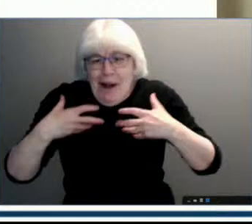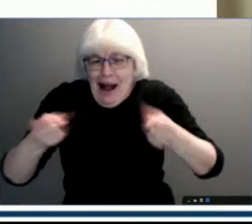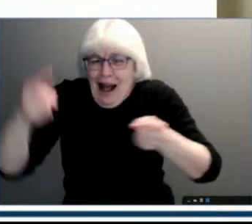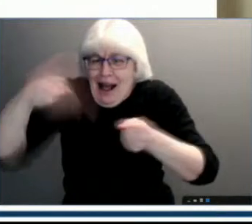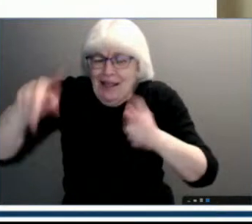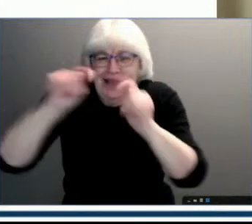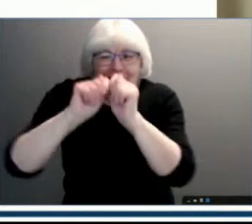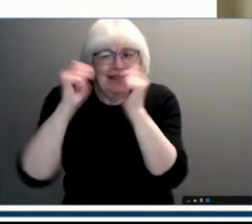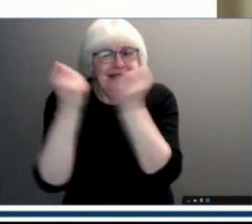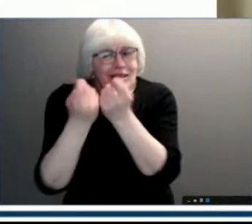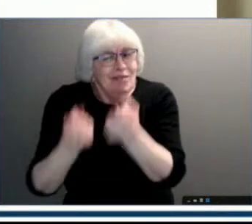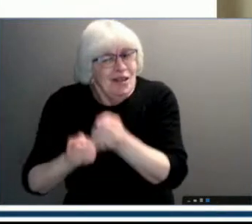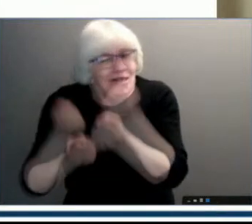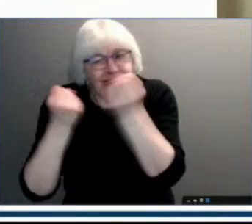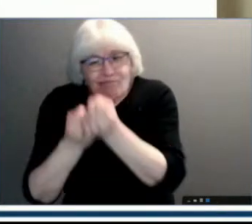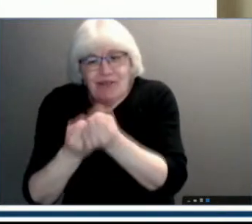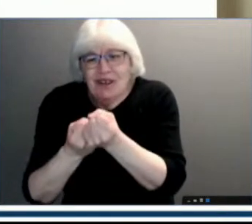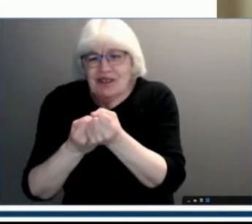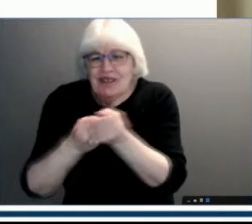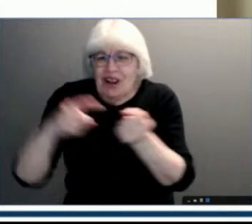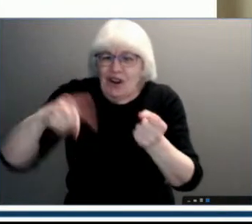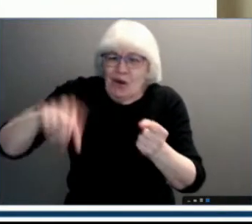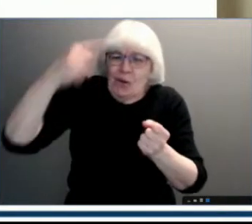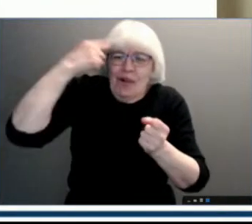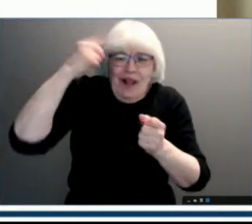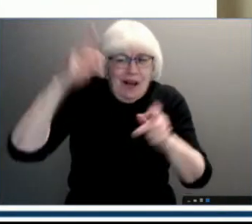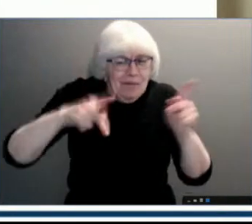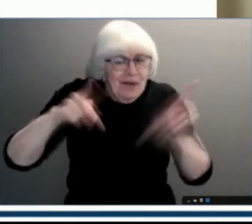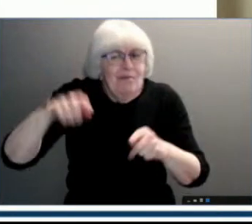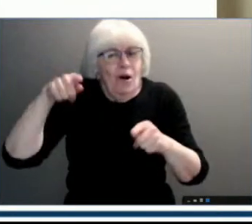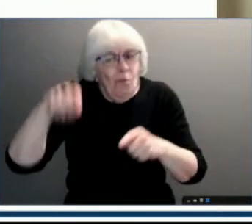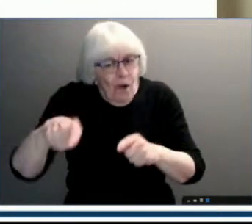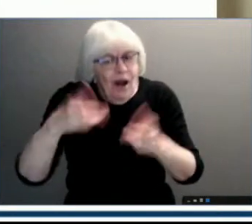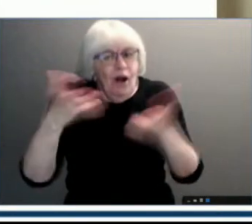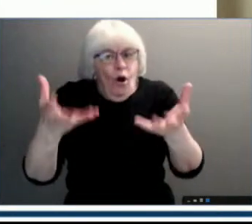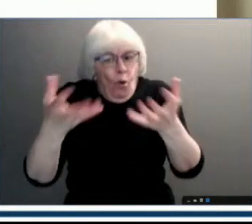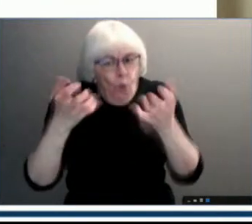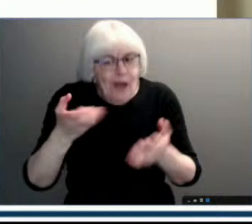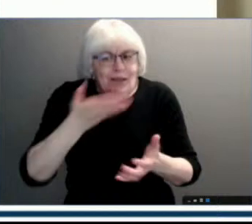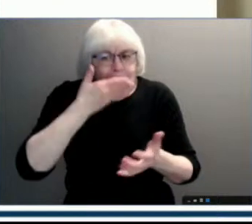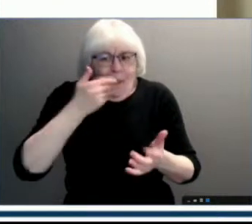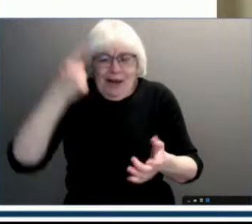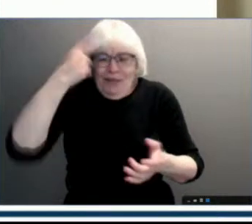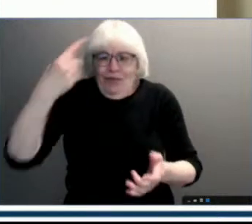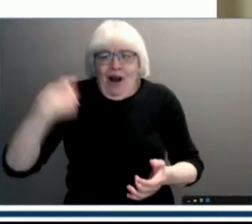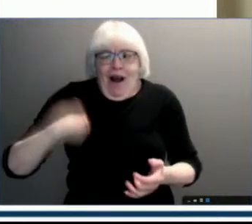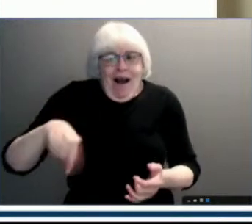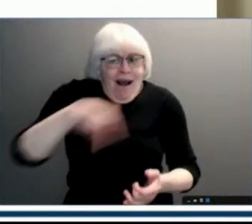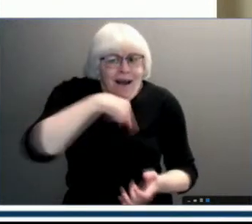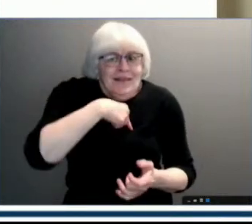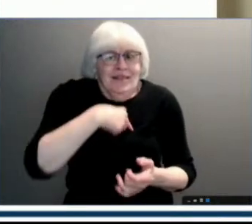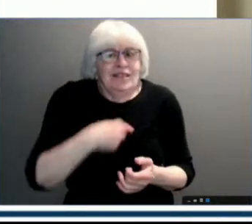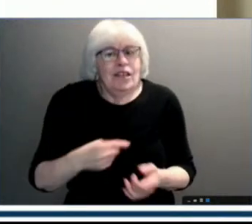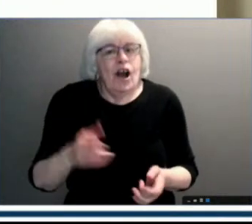Nova Scotians know that he has our best interests at heart. So we'll get through this. There's a lot